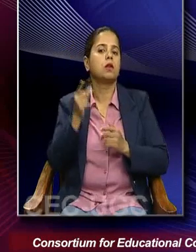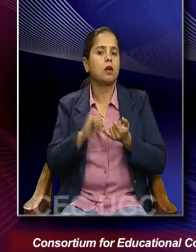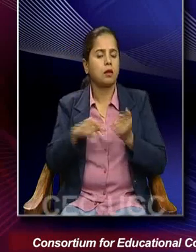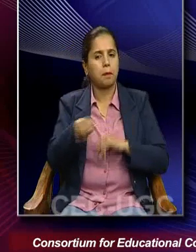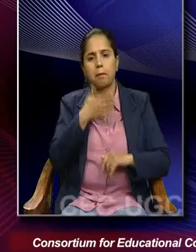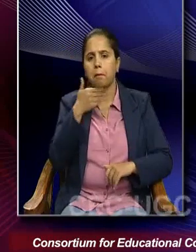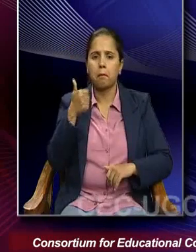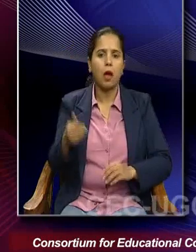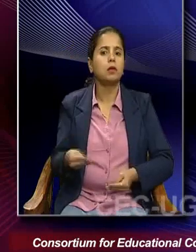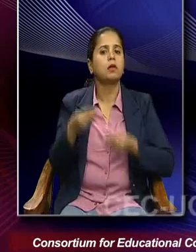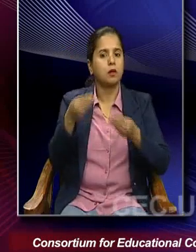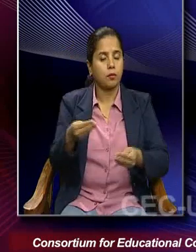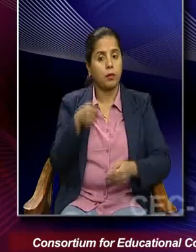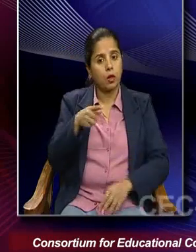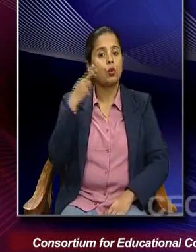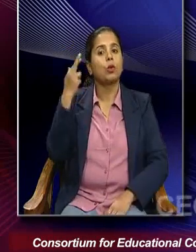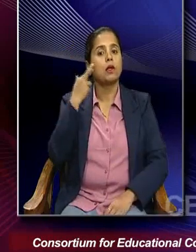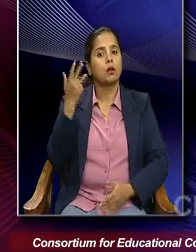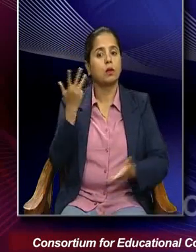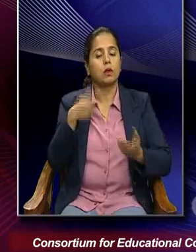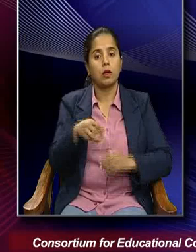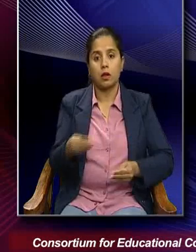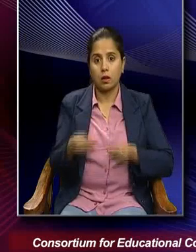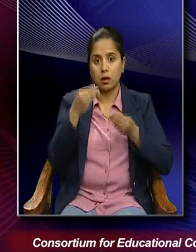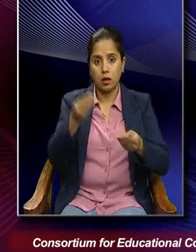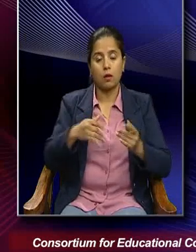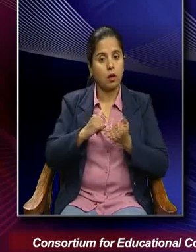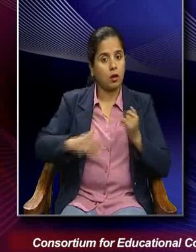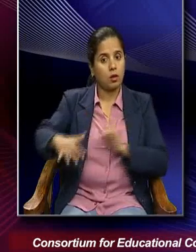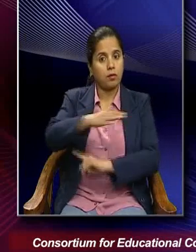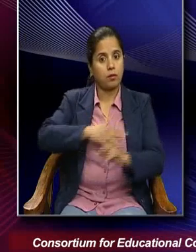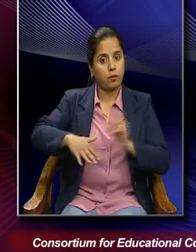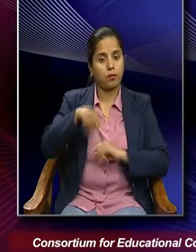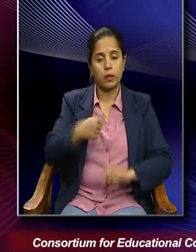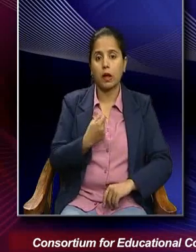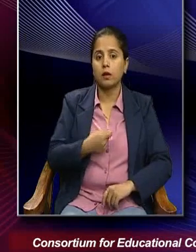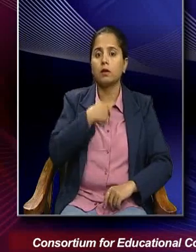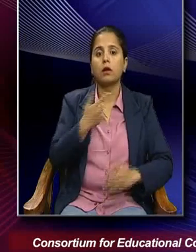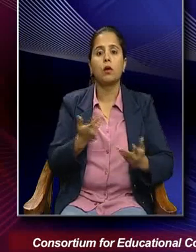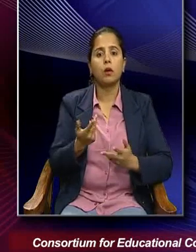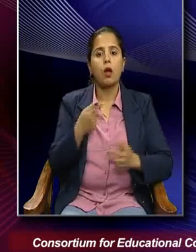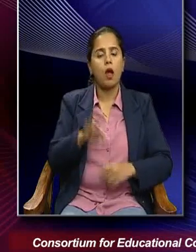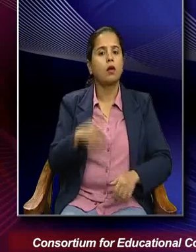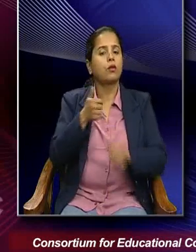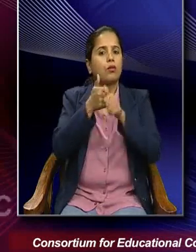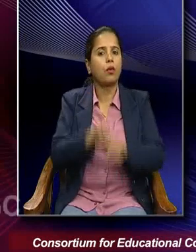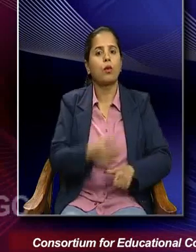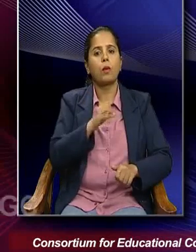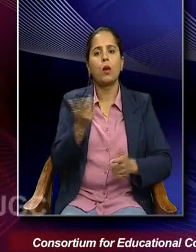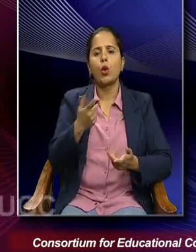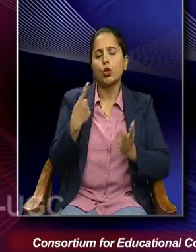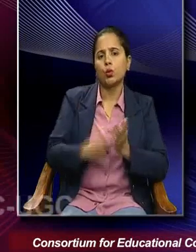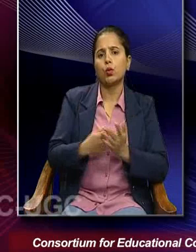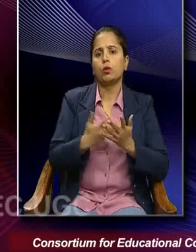best, and therefore, in a given situation, the self follows the expected